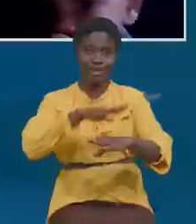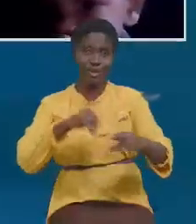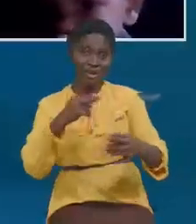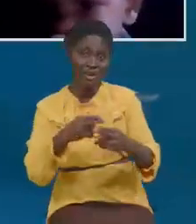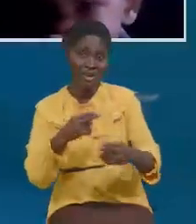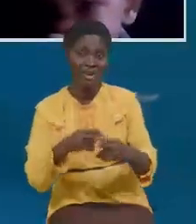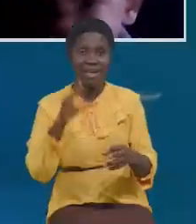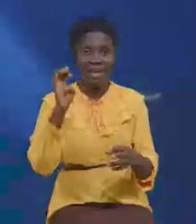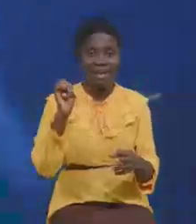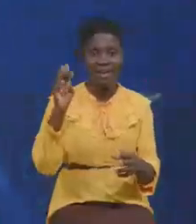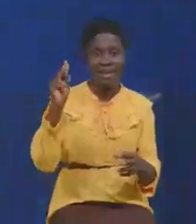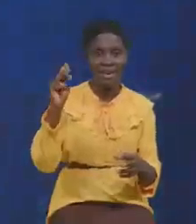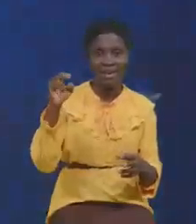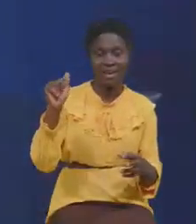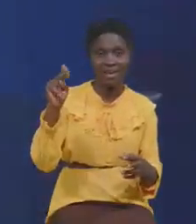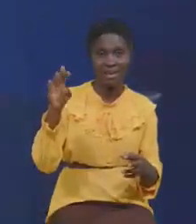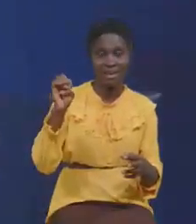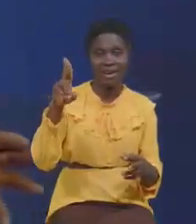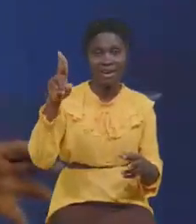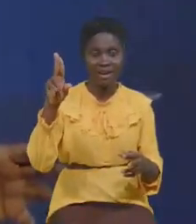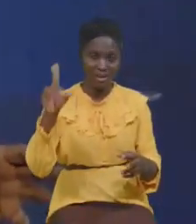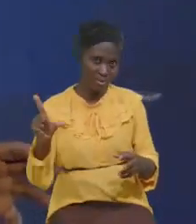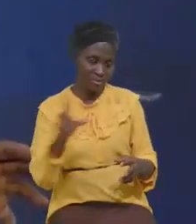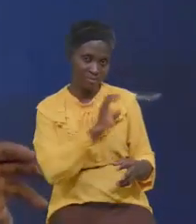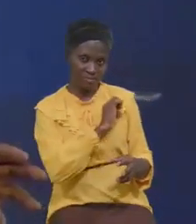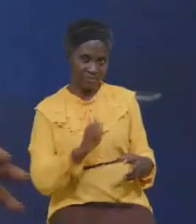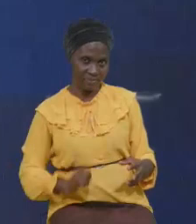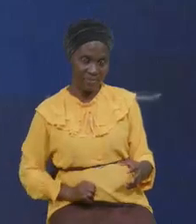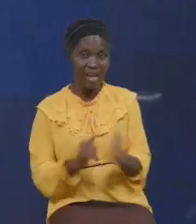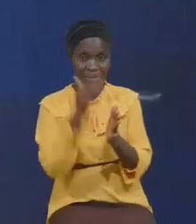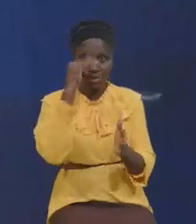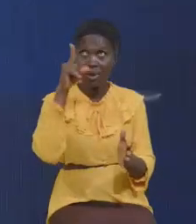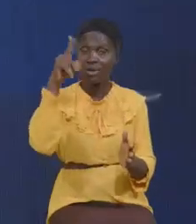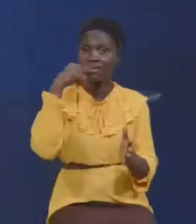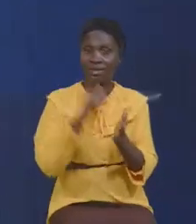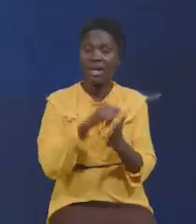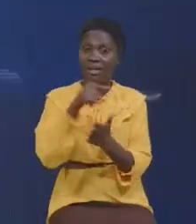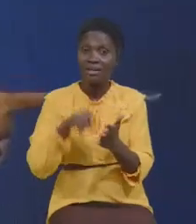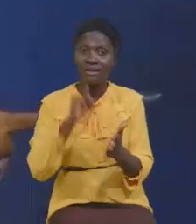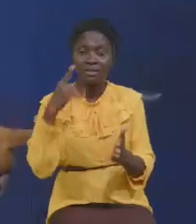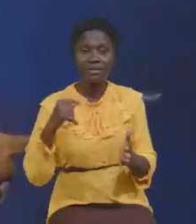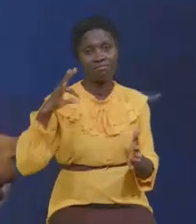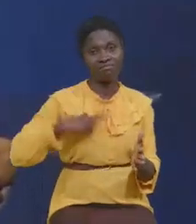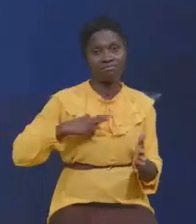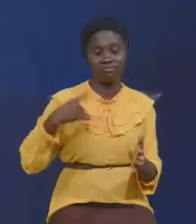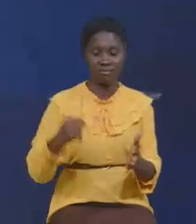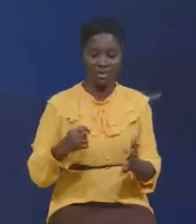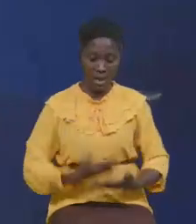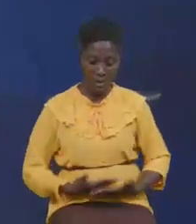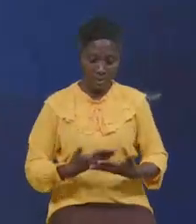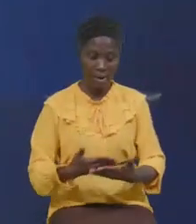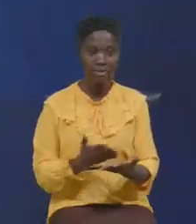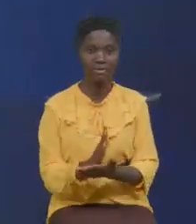say this is the benefit, the birthright, numberless,